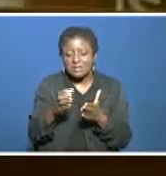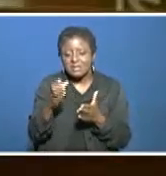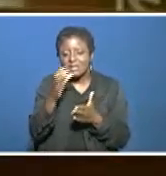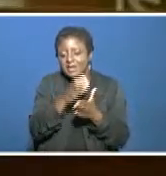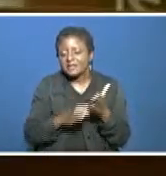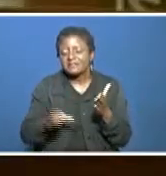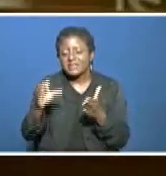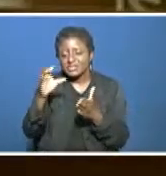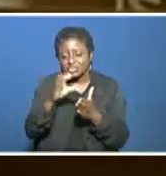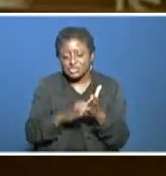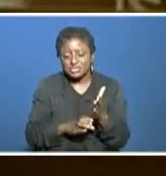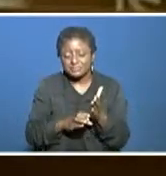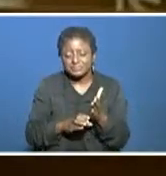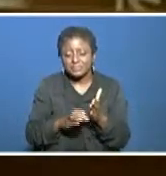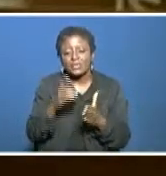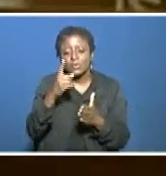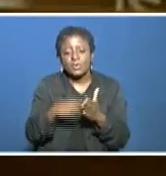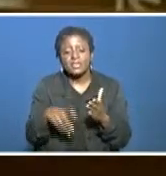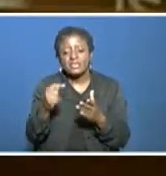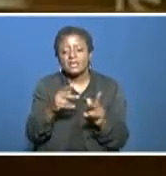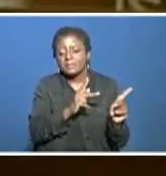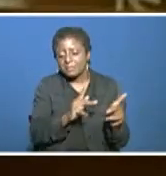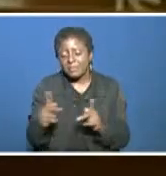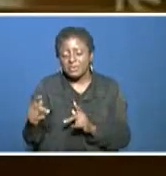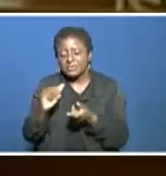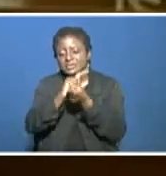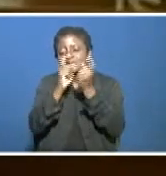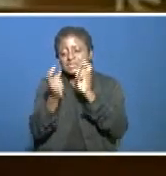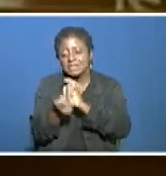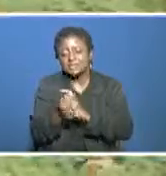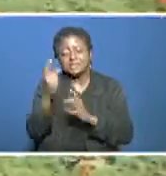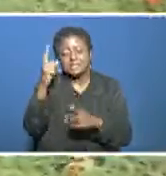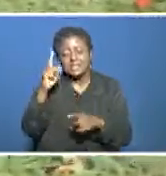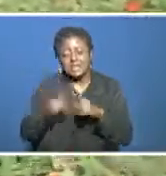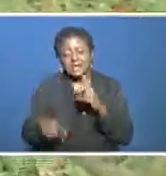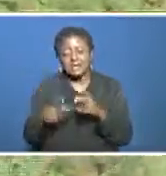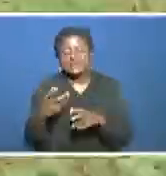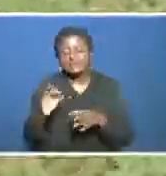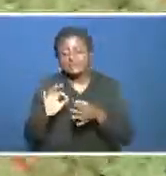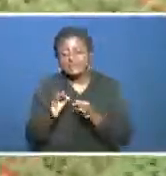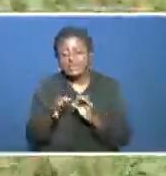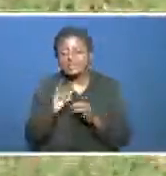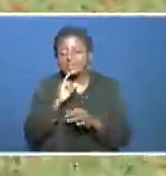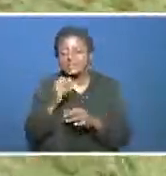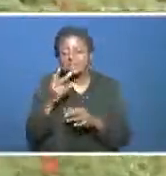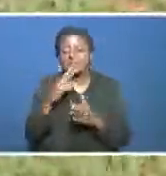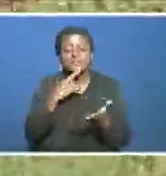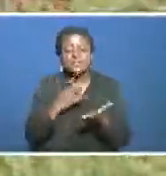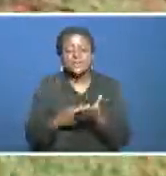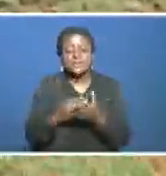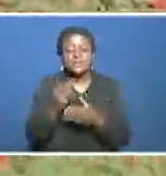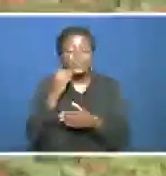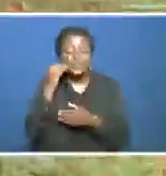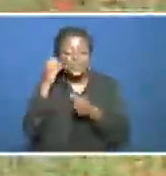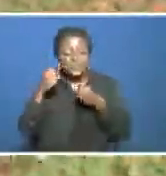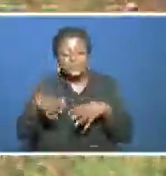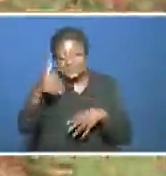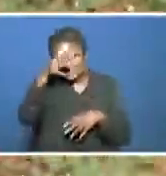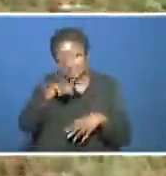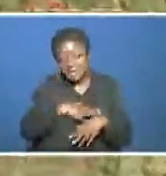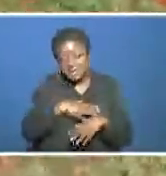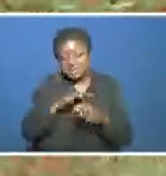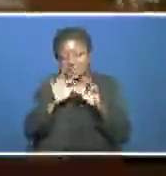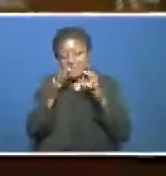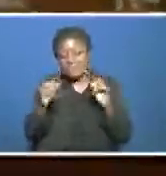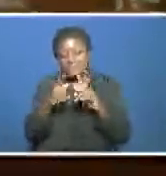the proposed amendment cannot remedy is the reported homeless man sentenced to 12 months for breaking